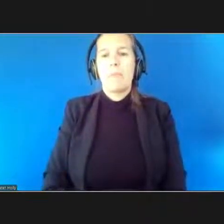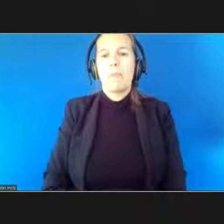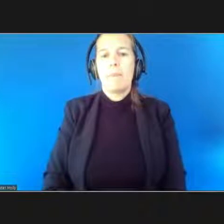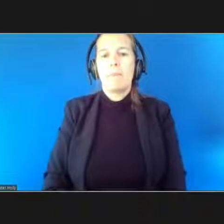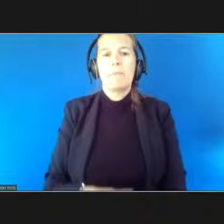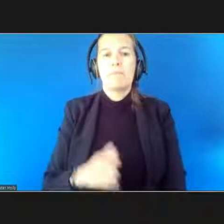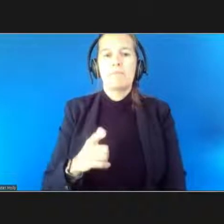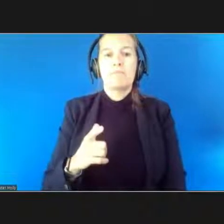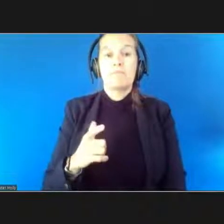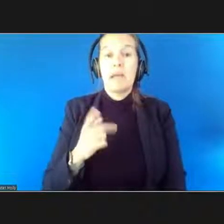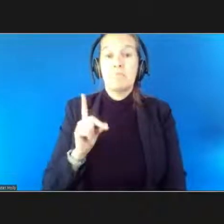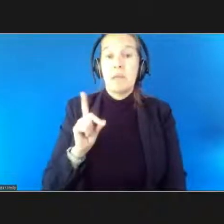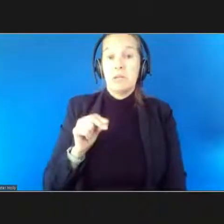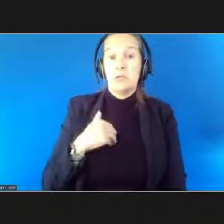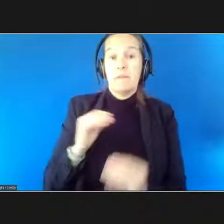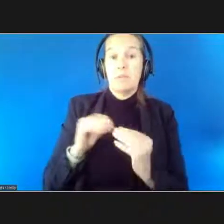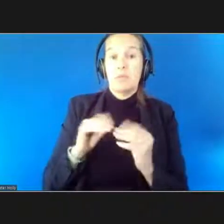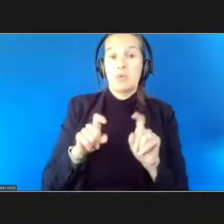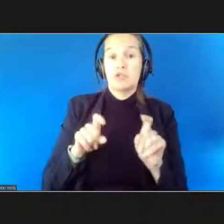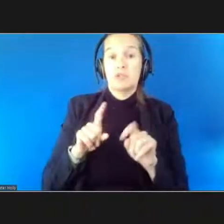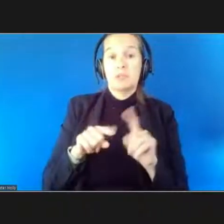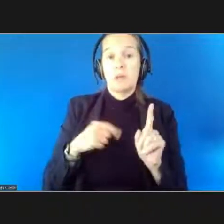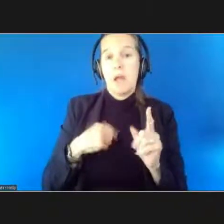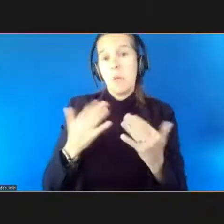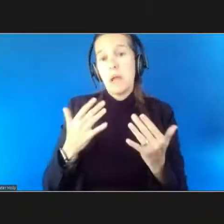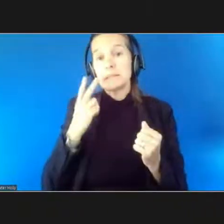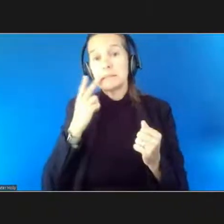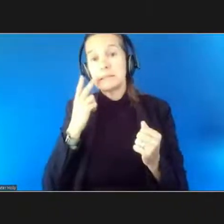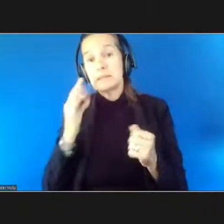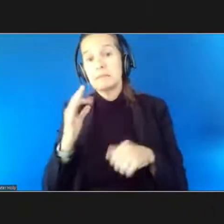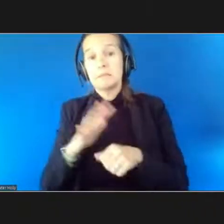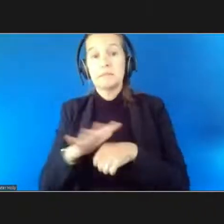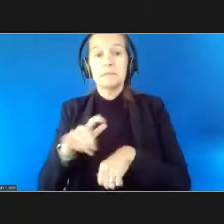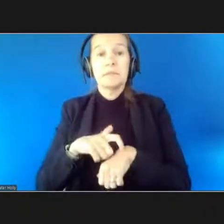I have more questions, but I'll wait till see if there's time. So.